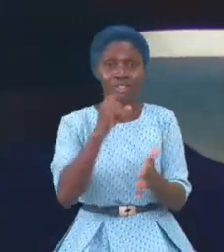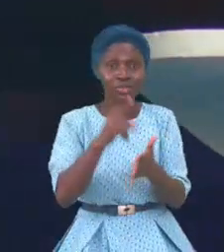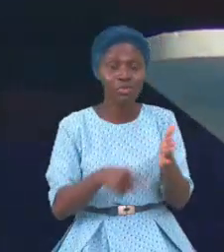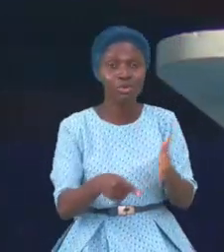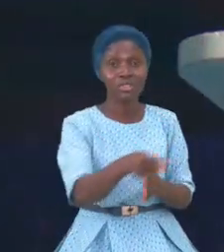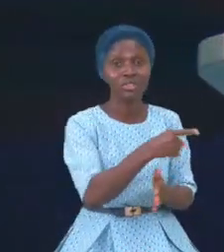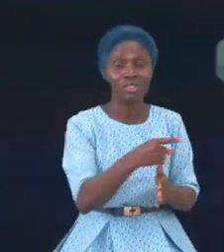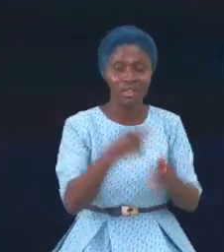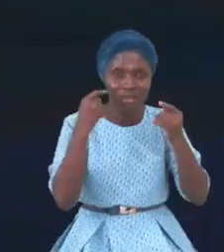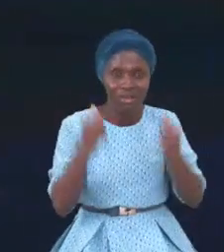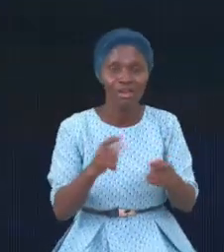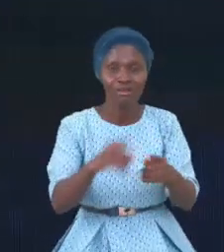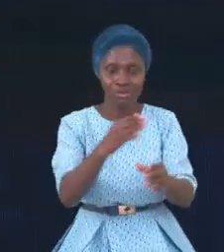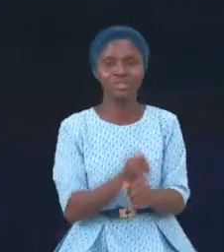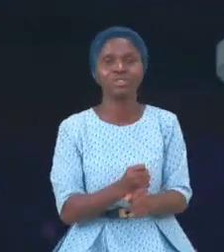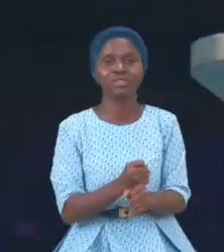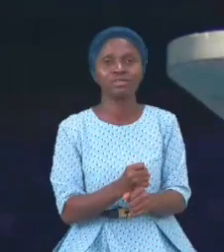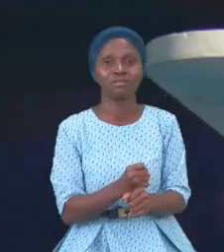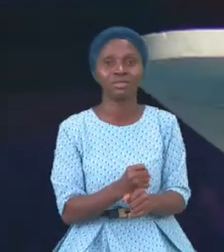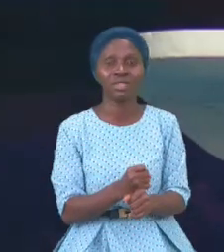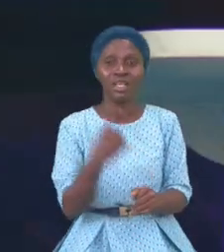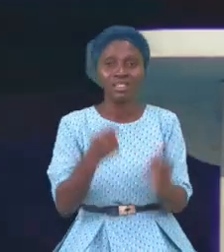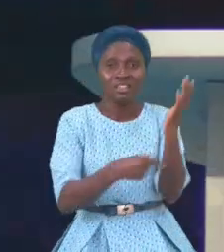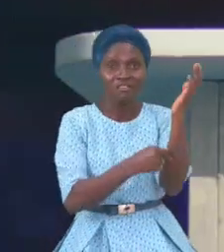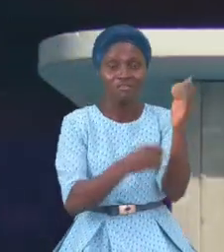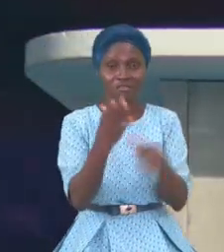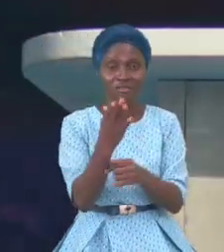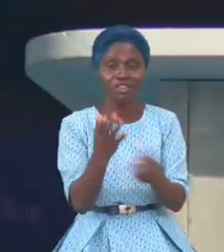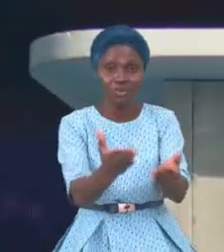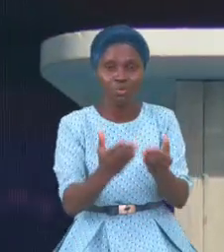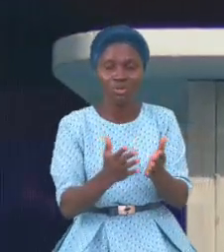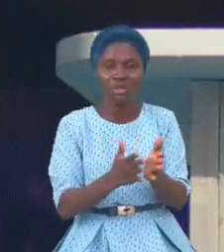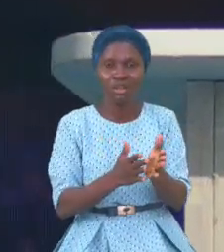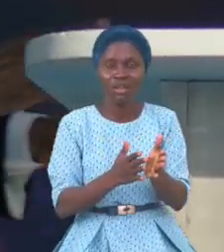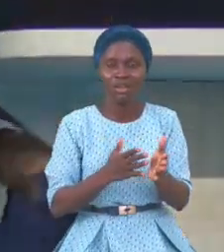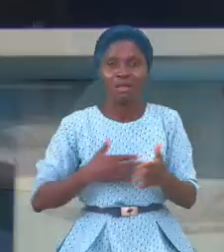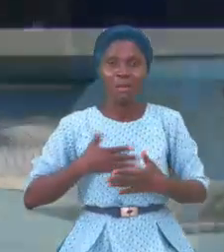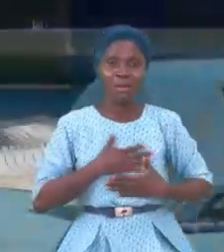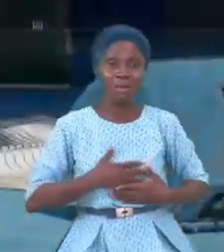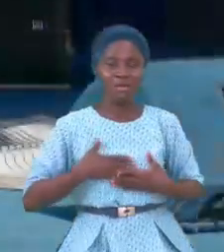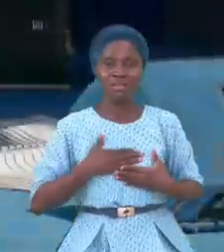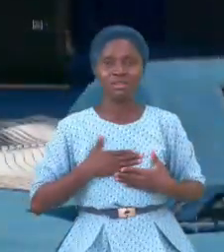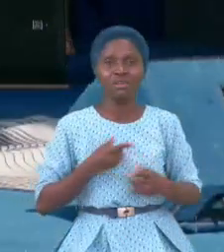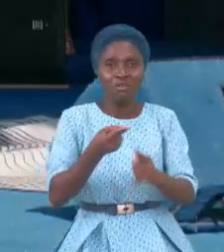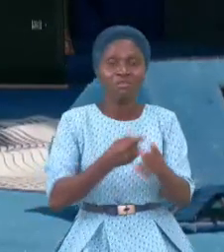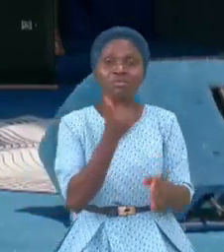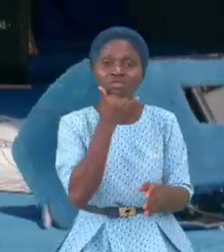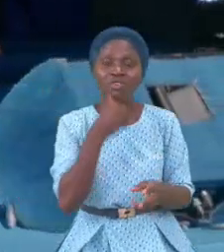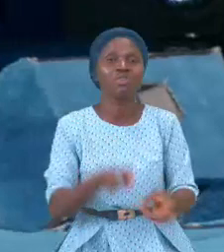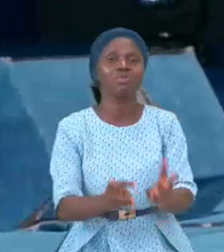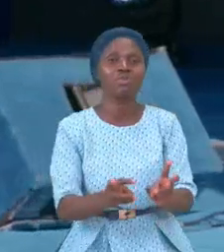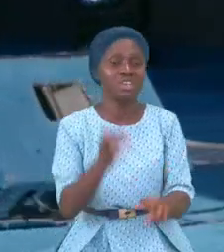wants pleasure. Get it. Get it directly from a legitimate source. If you cannot get it from